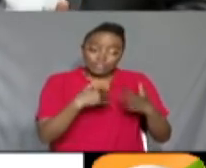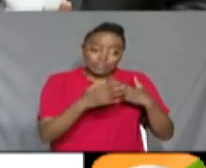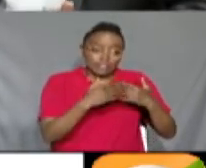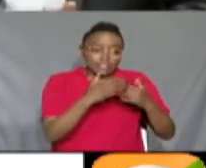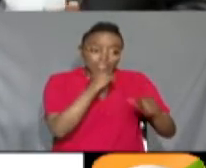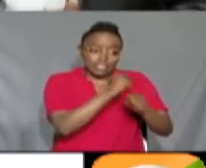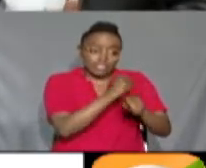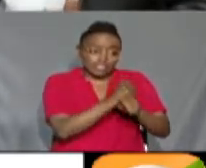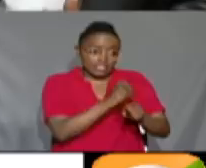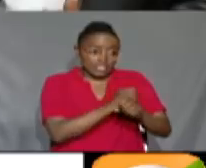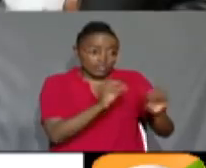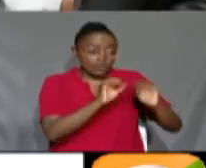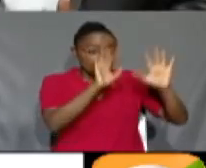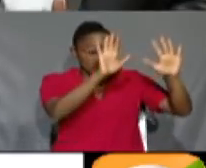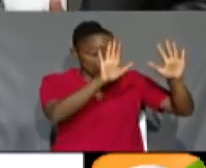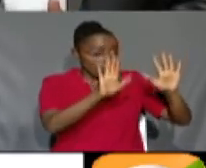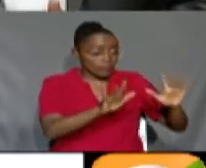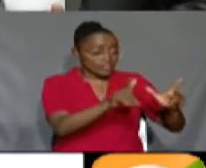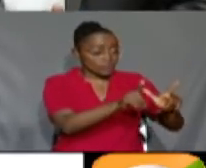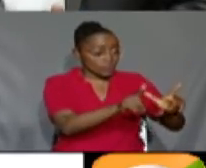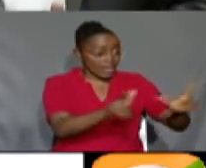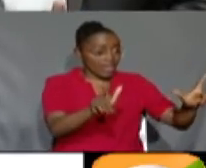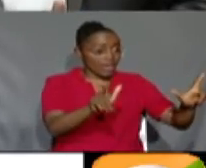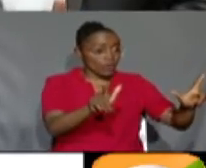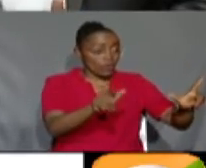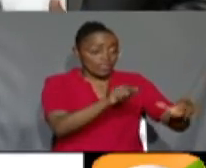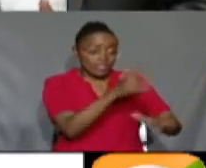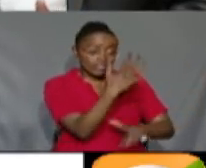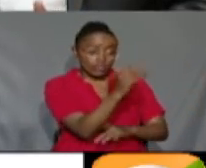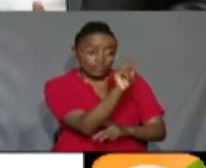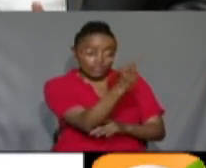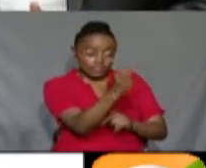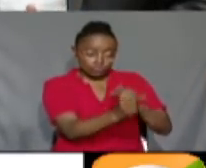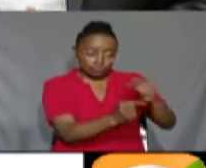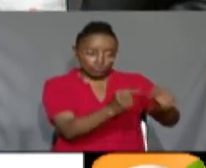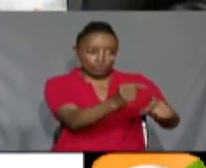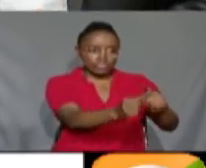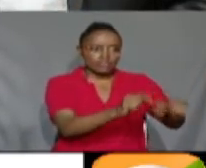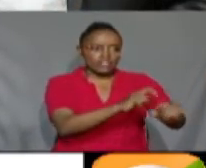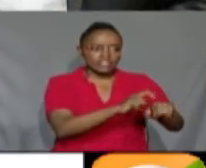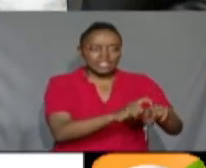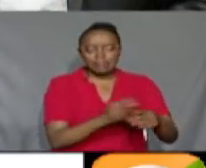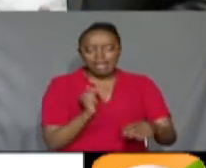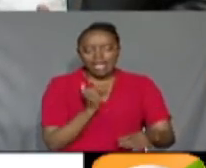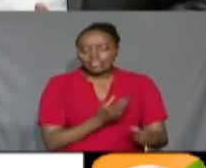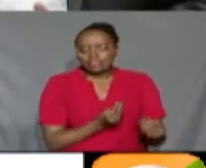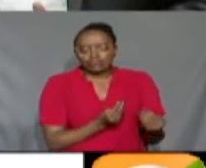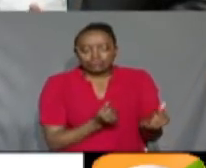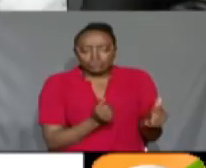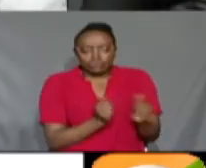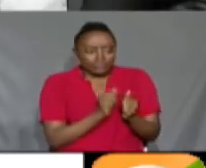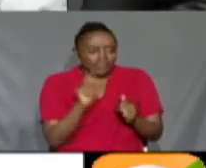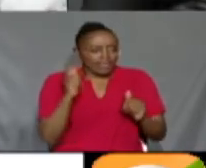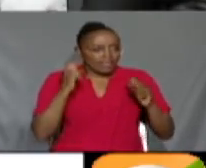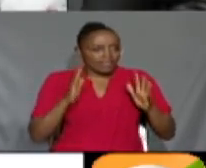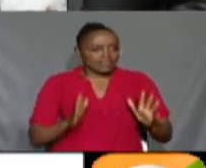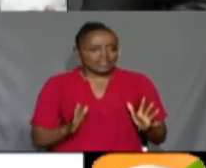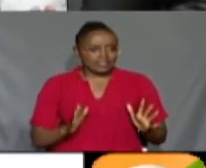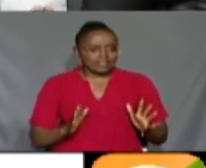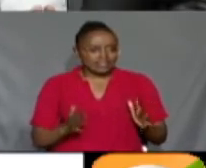You see, Waiga? I think it is important that we allow this document to move on as we thought as Kenyans. Junet, come in. You know, yes,